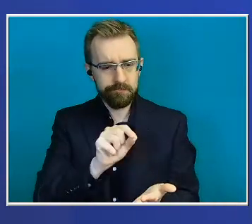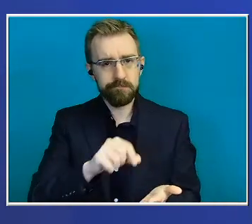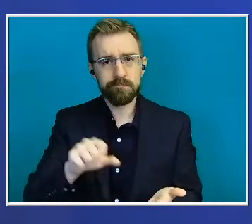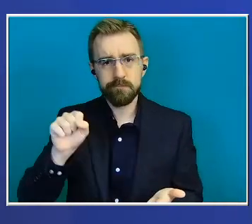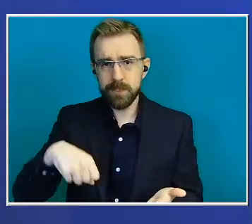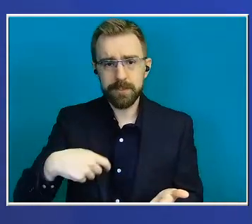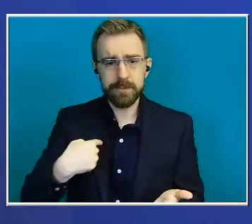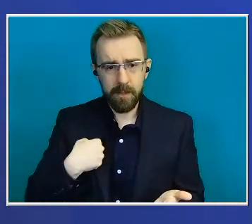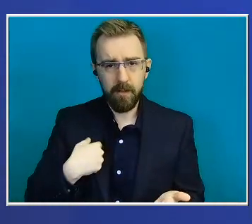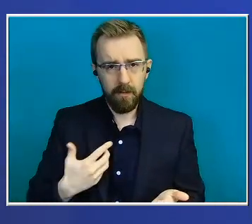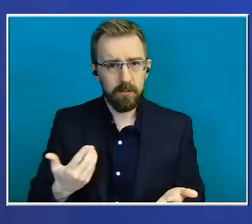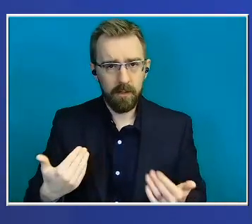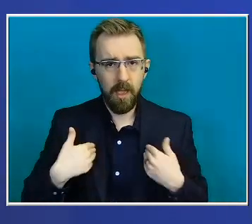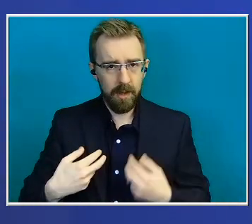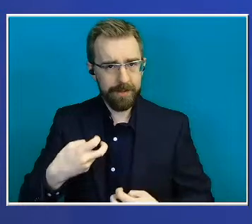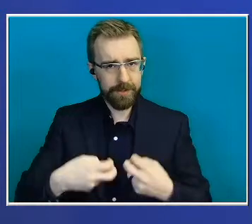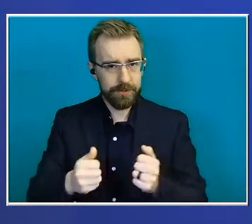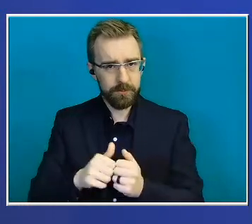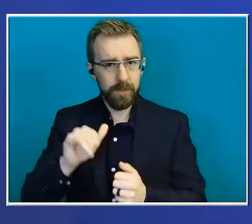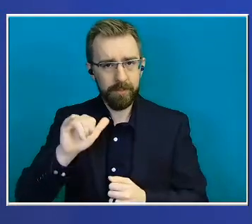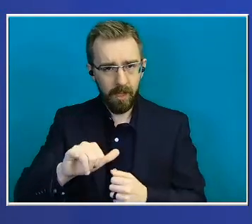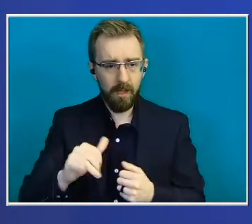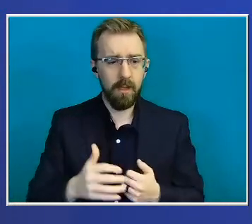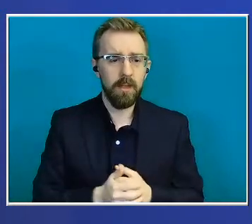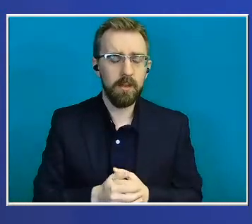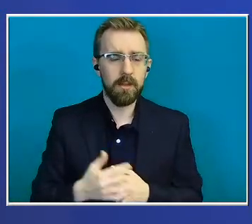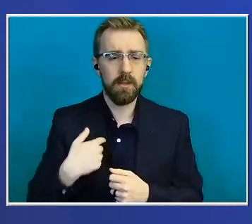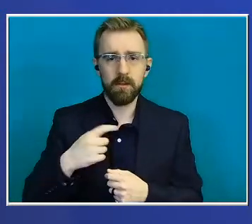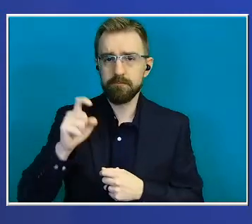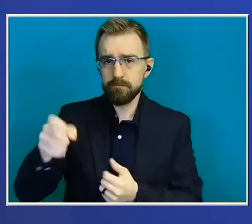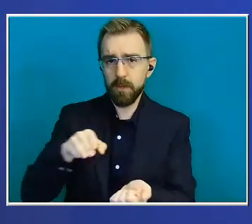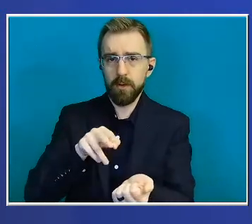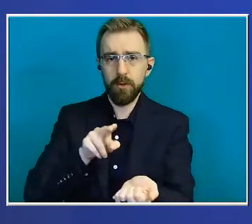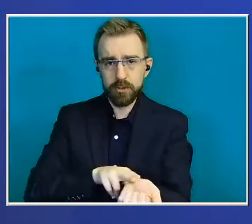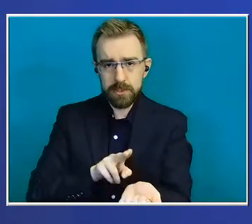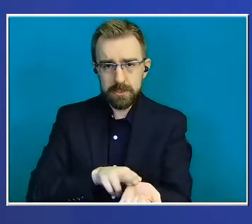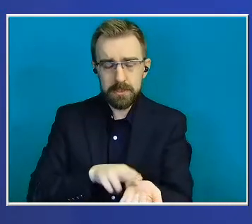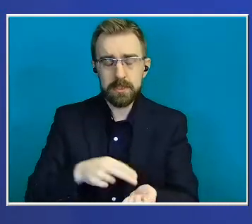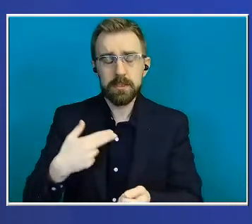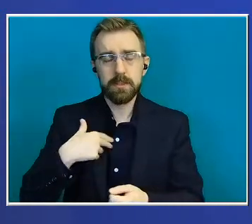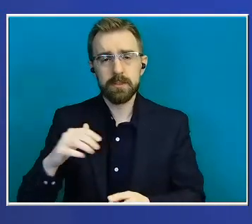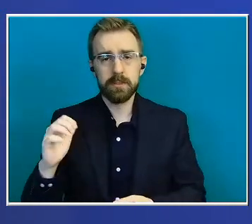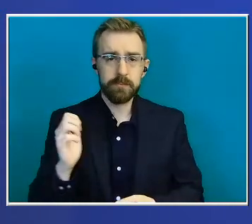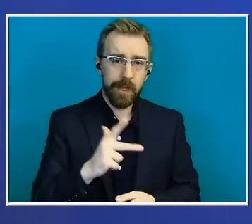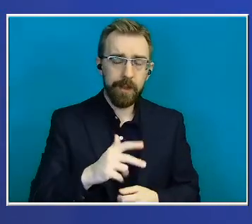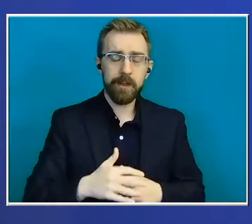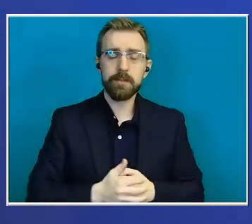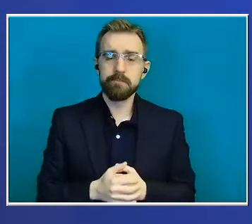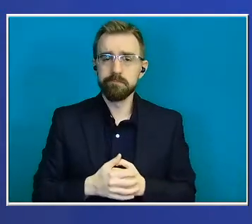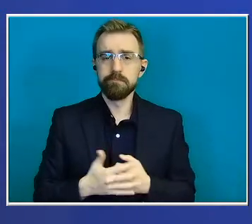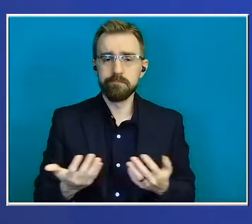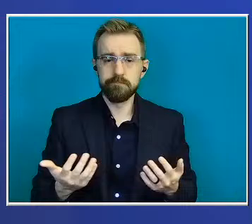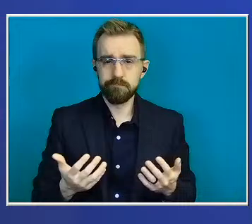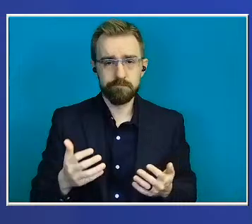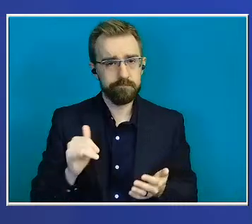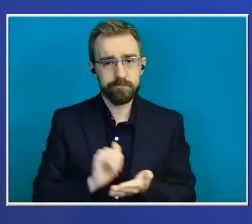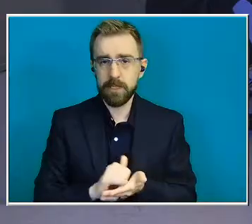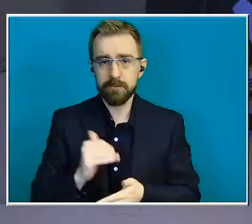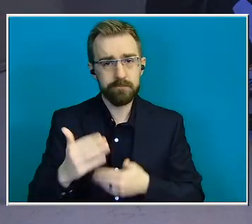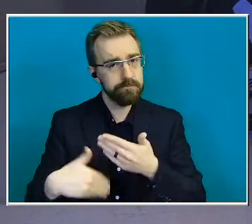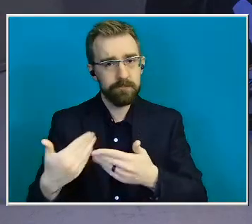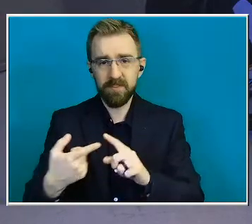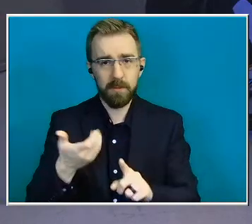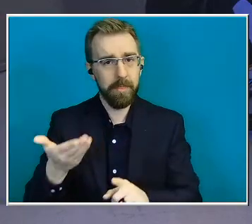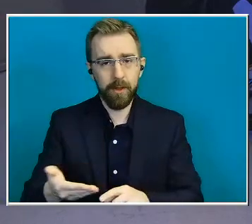had issues with it, and then I gave it to the nurses. I headed back, and yeah, they took it from there. And there are a